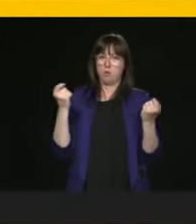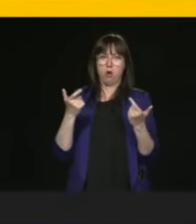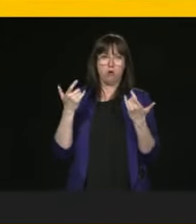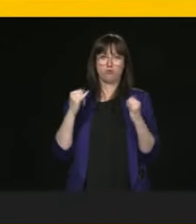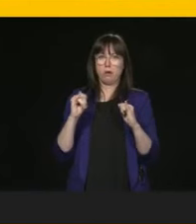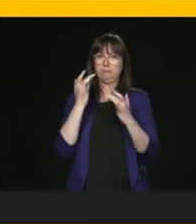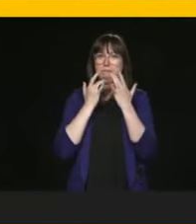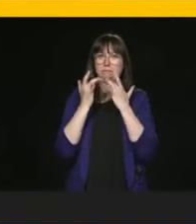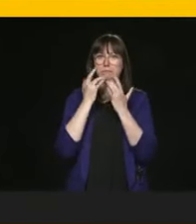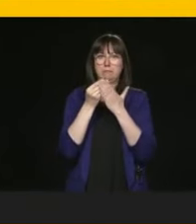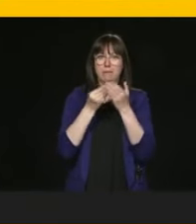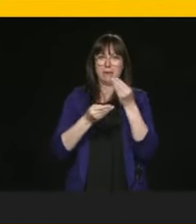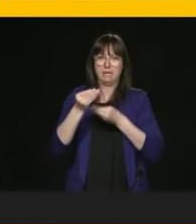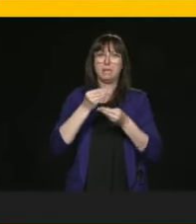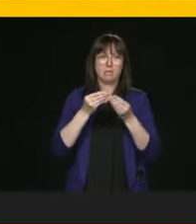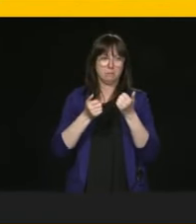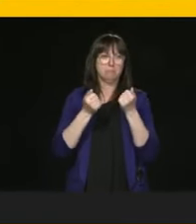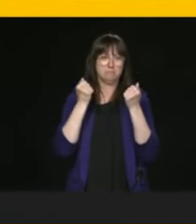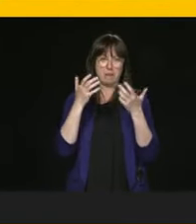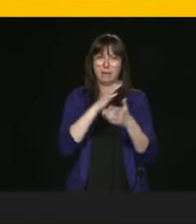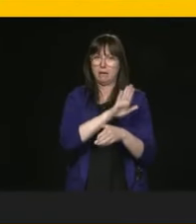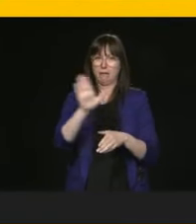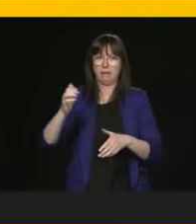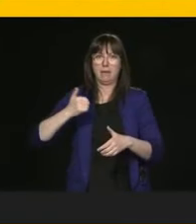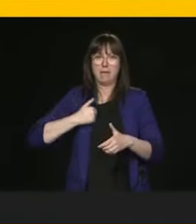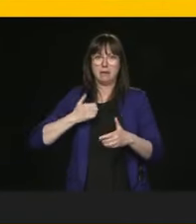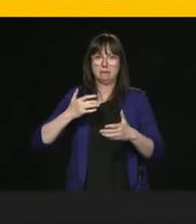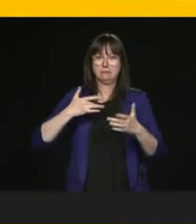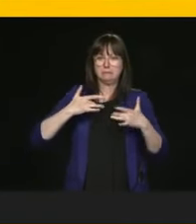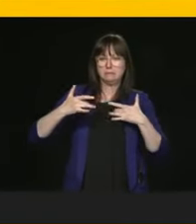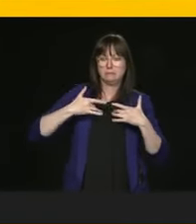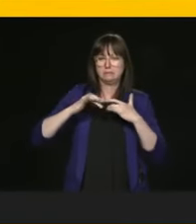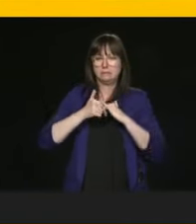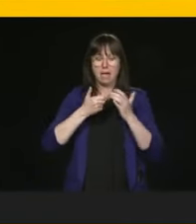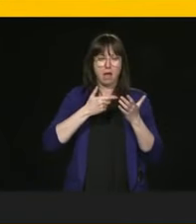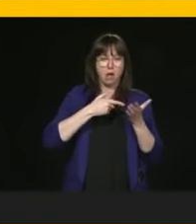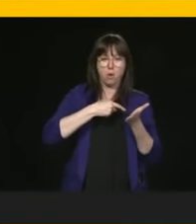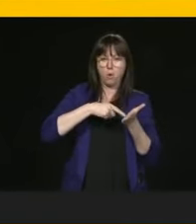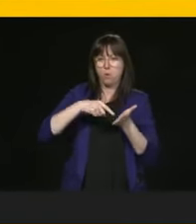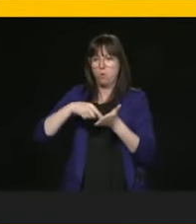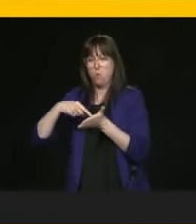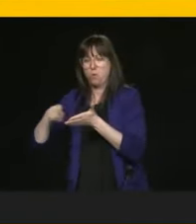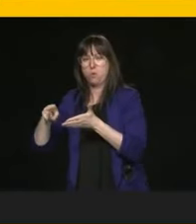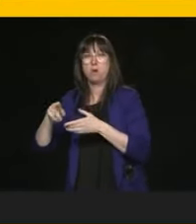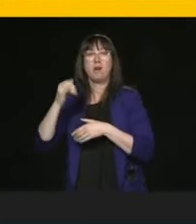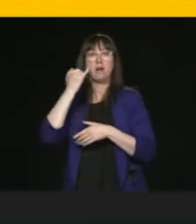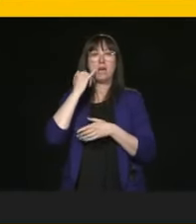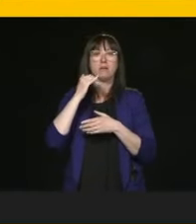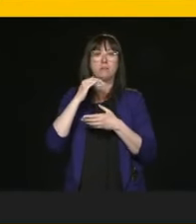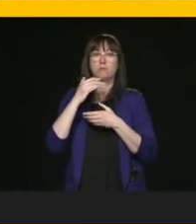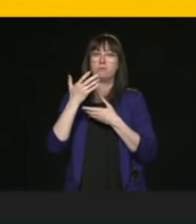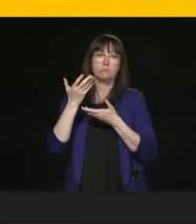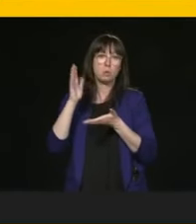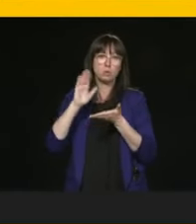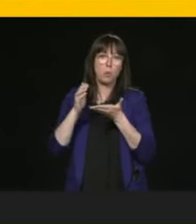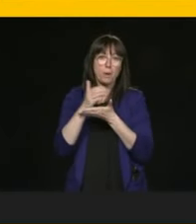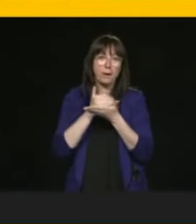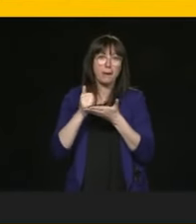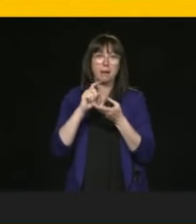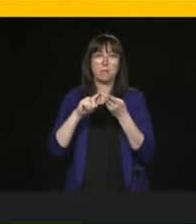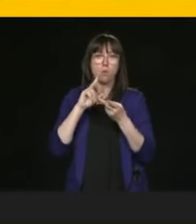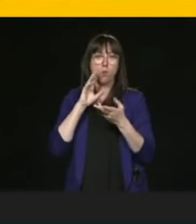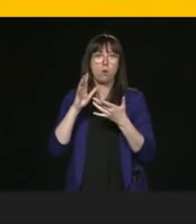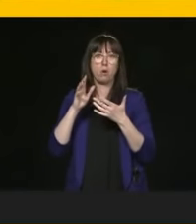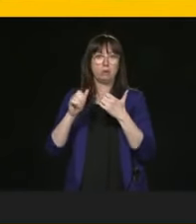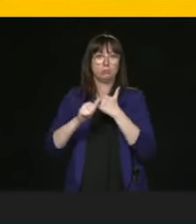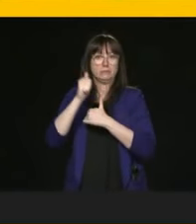for many Canadians, and particularly lower income and vulnerable Canadians. That's why we acted very quickly and put into place measures that